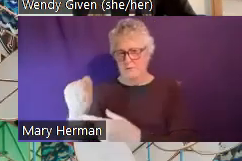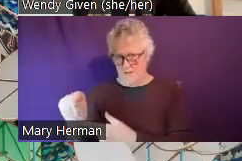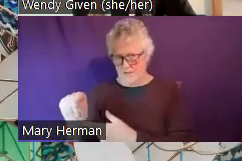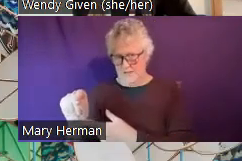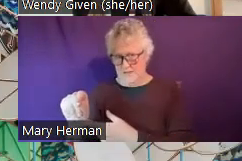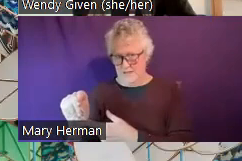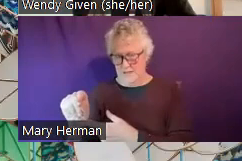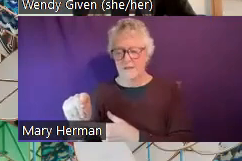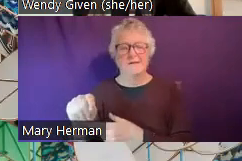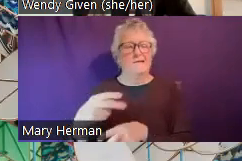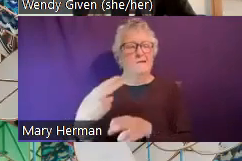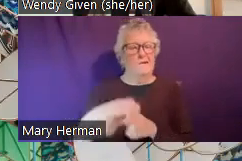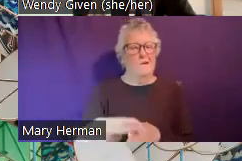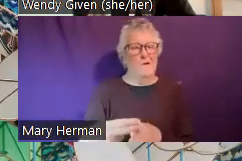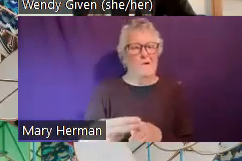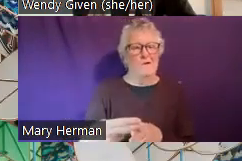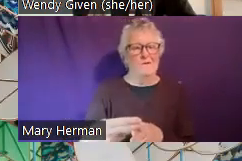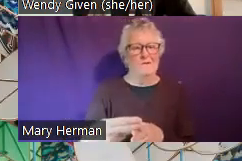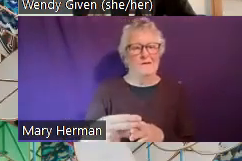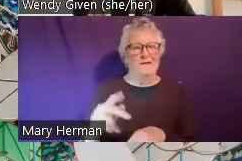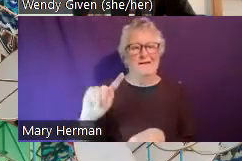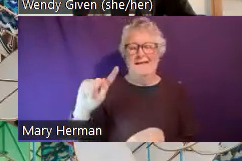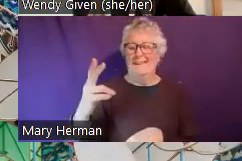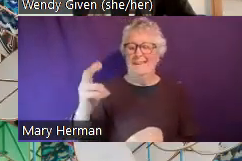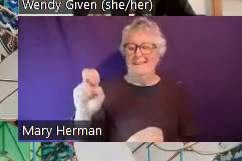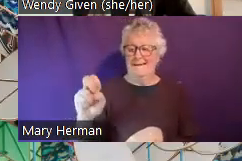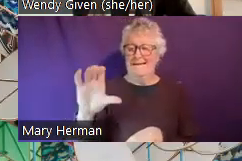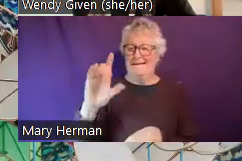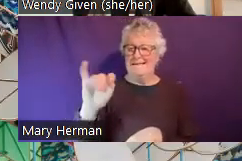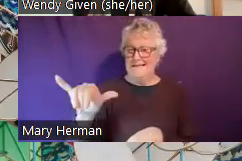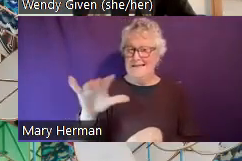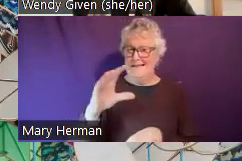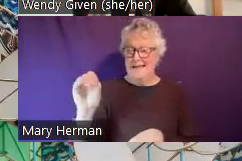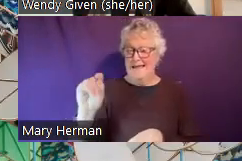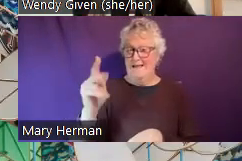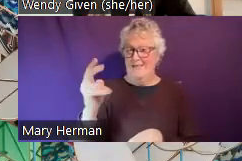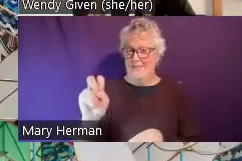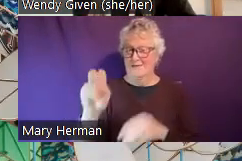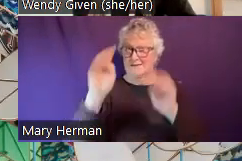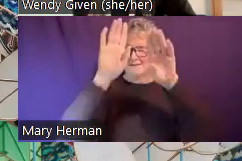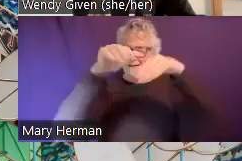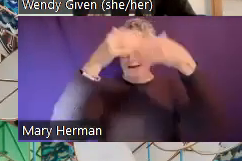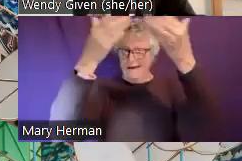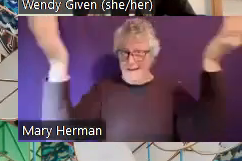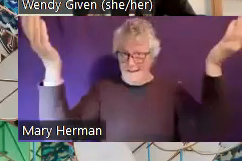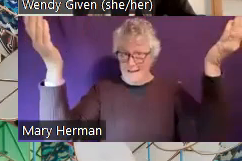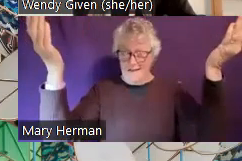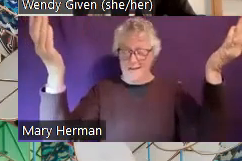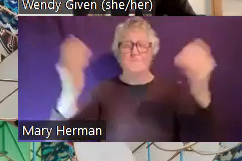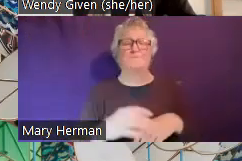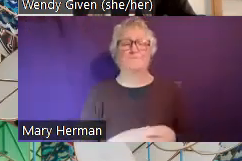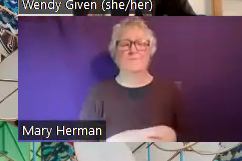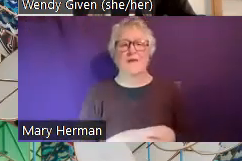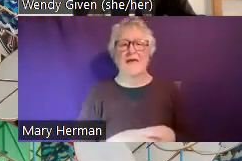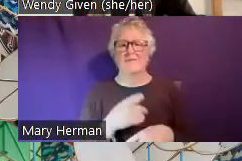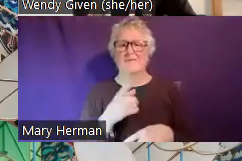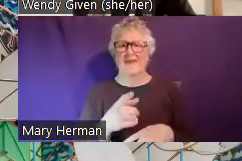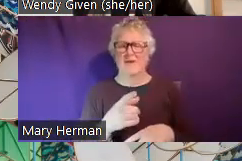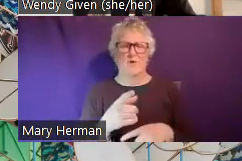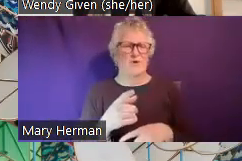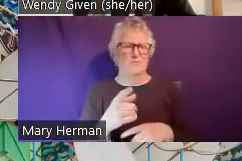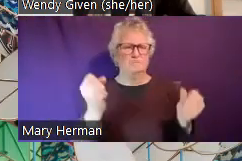parts, and it's made of thousands of individual kites that are then suspended from the ceiling on